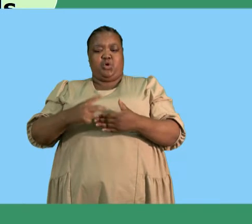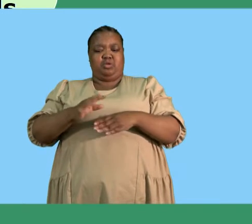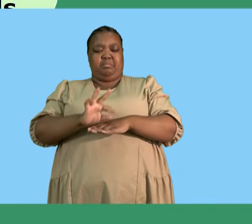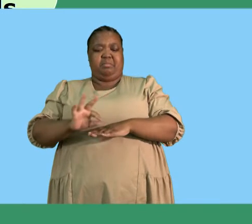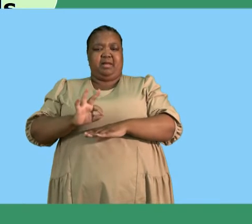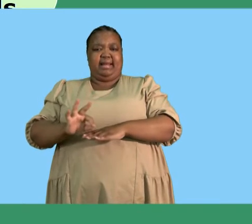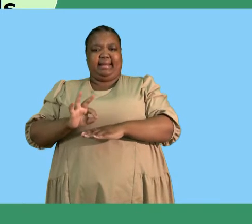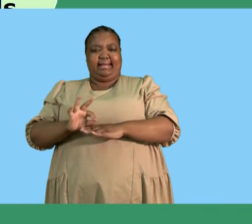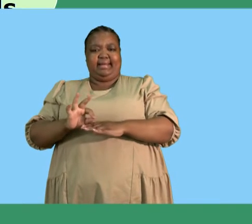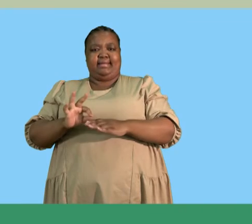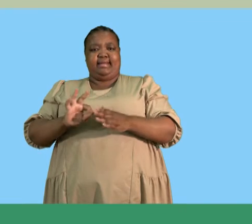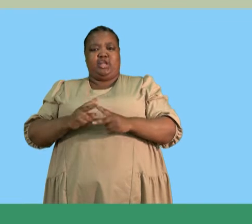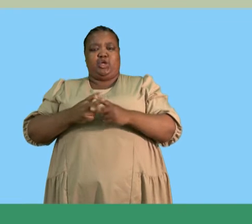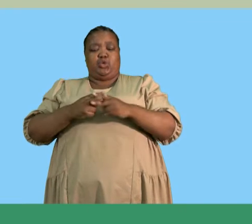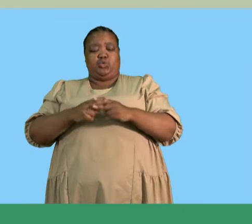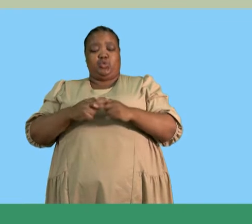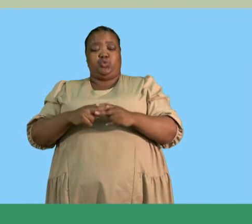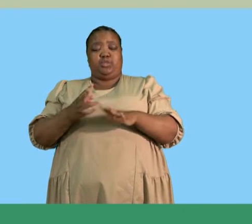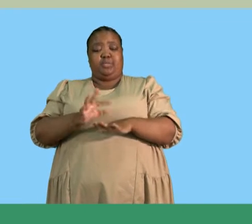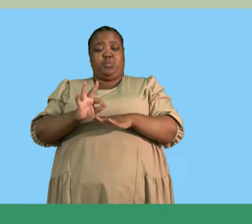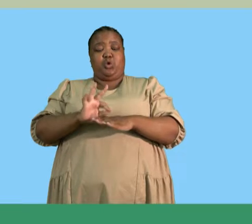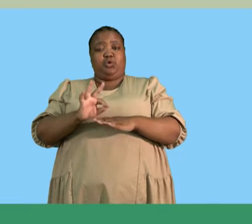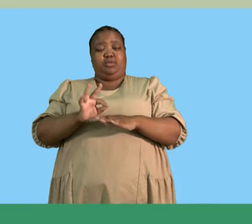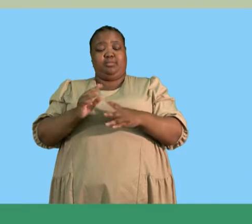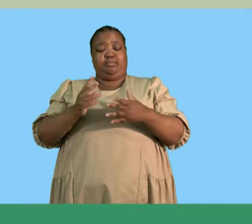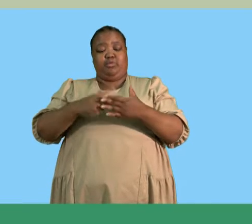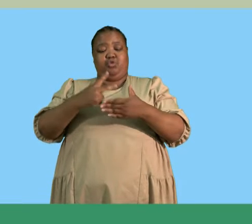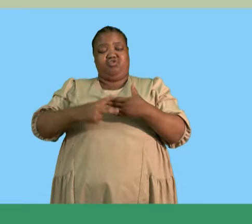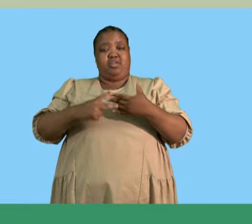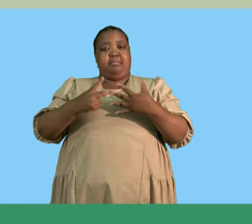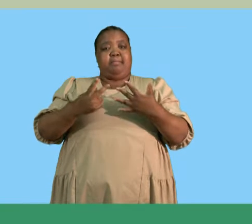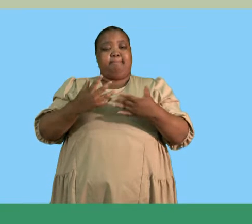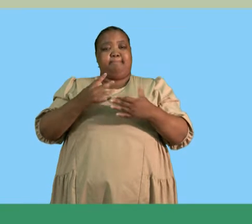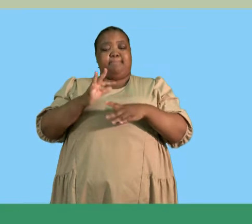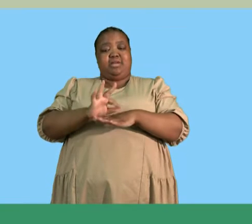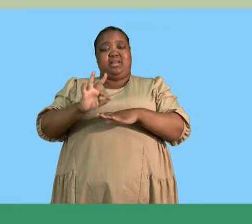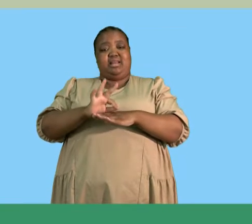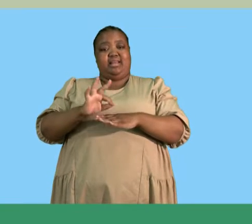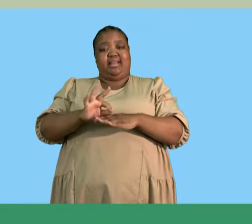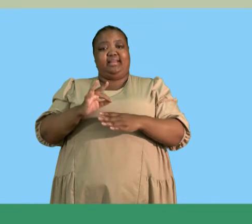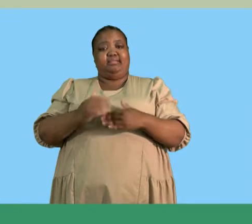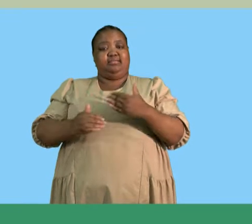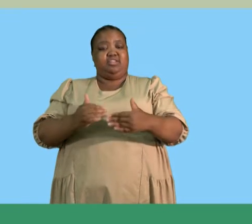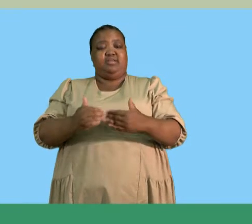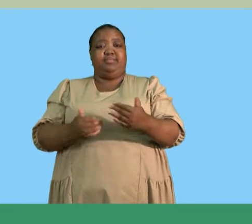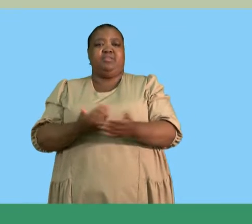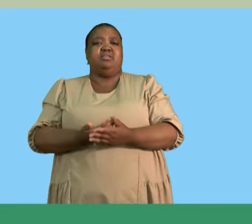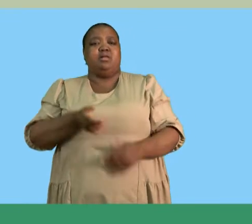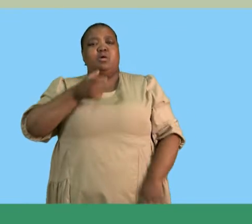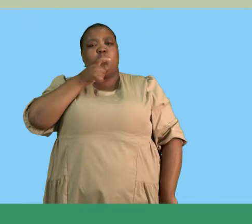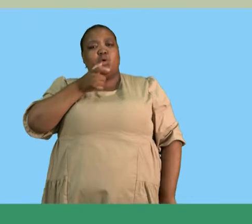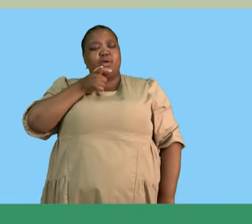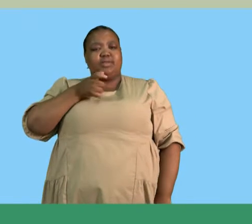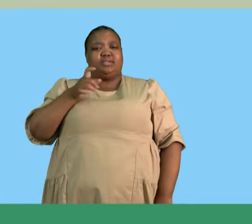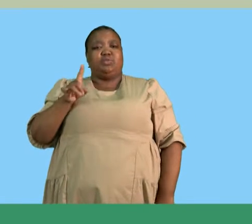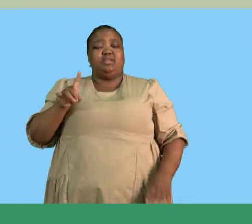the project planning steps. Now let's look at the revising keywords that you will come across. We have a business